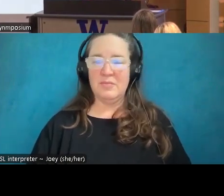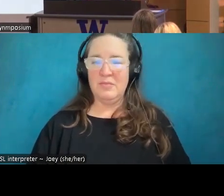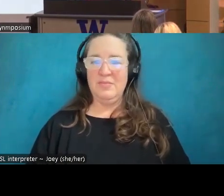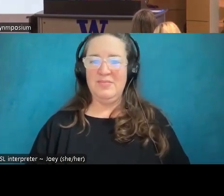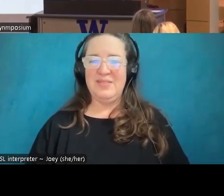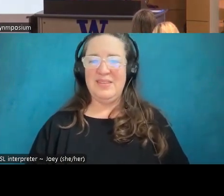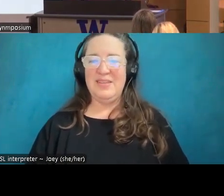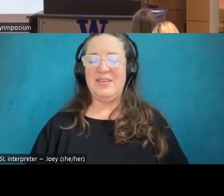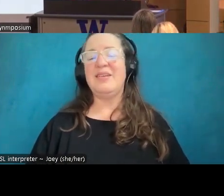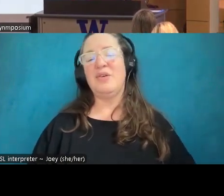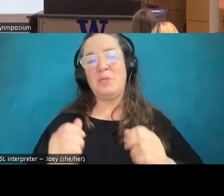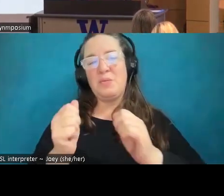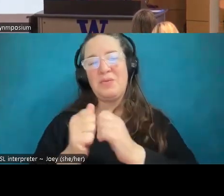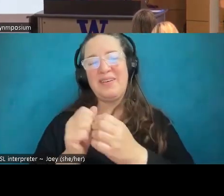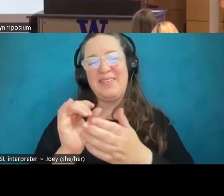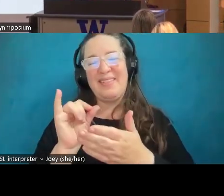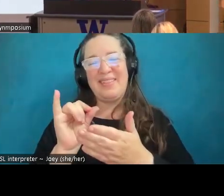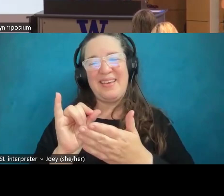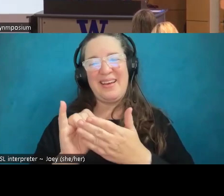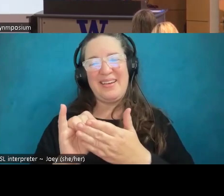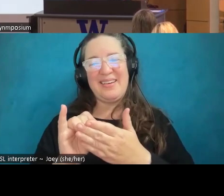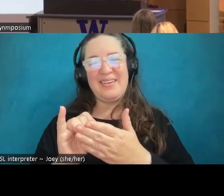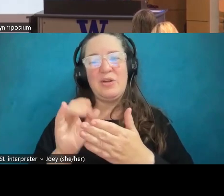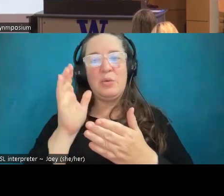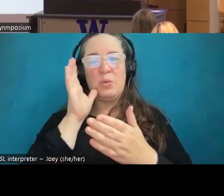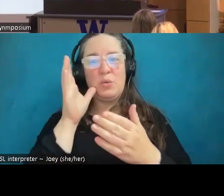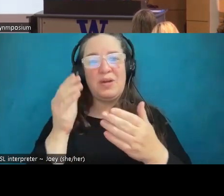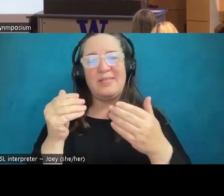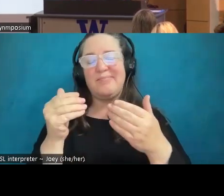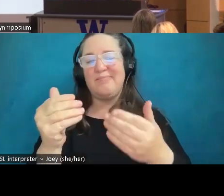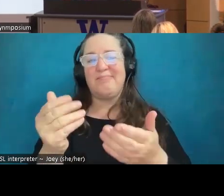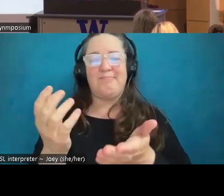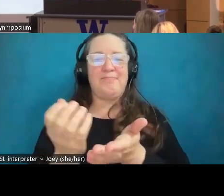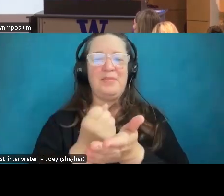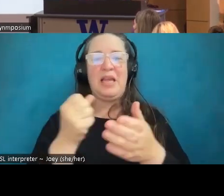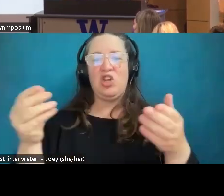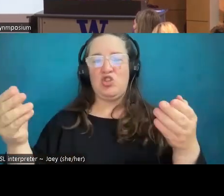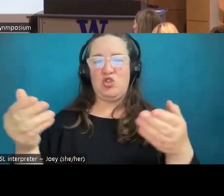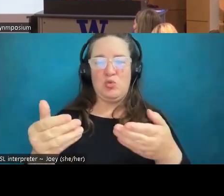So with that, I will go ahead and introduce our next speaker.